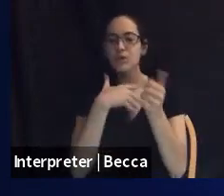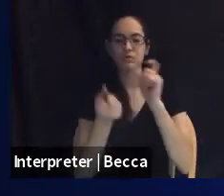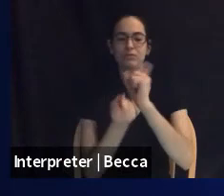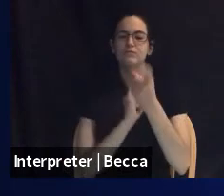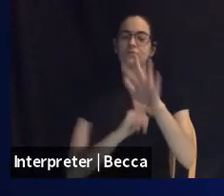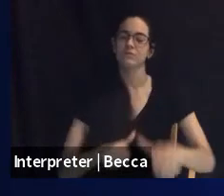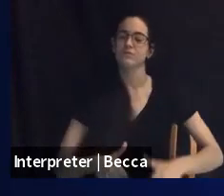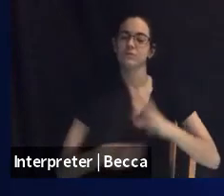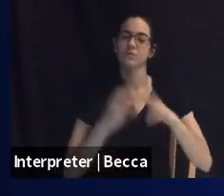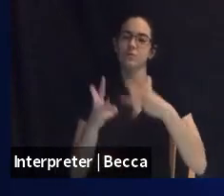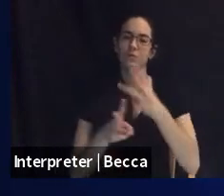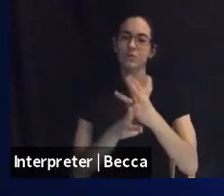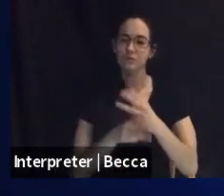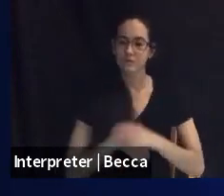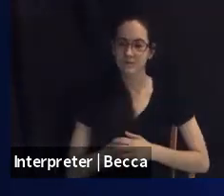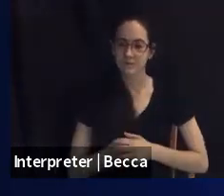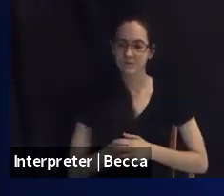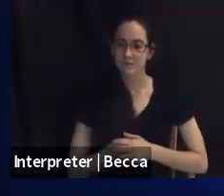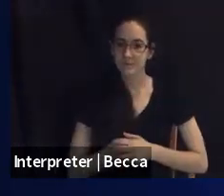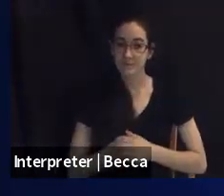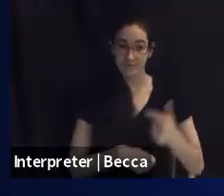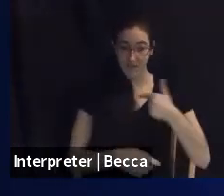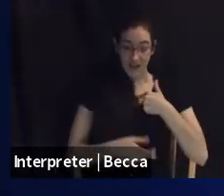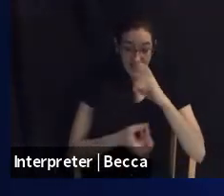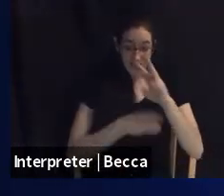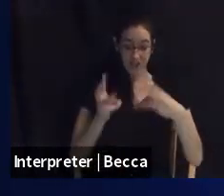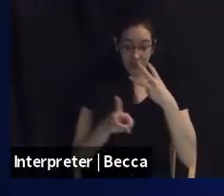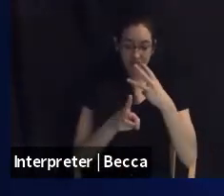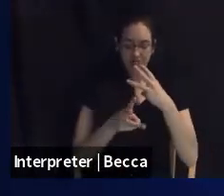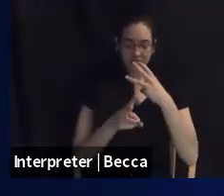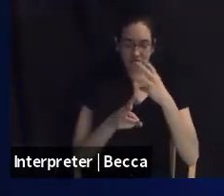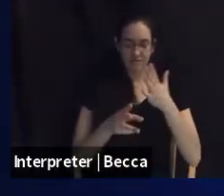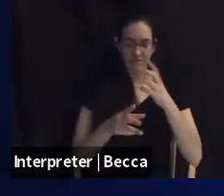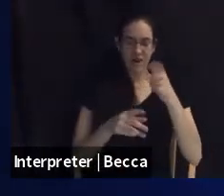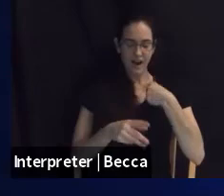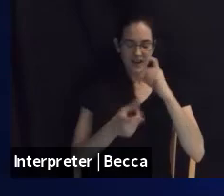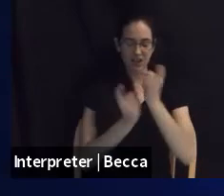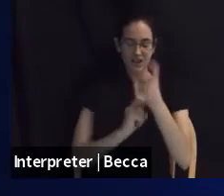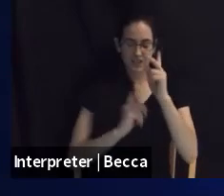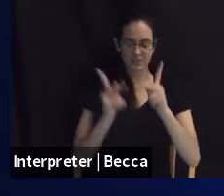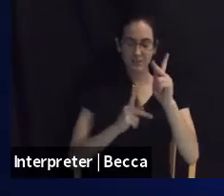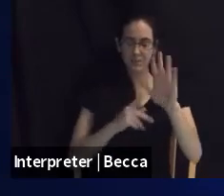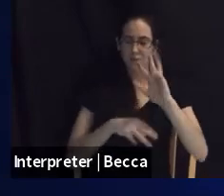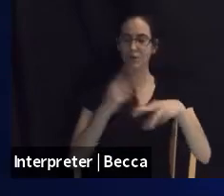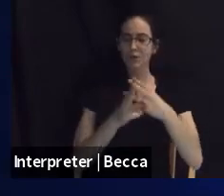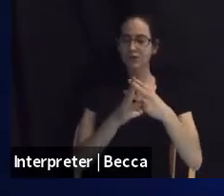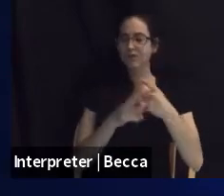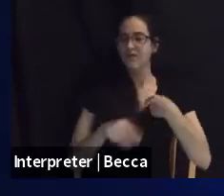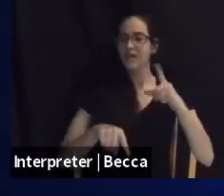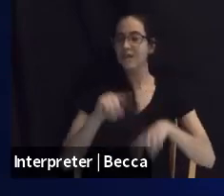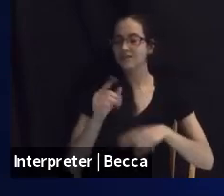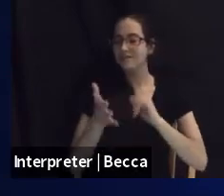world. I can't change the people in your world, but you can. I can't make a meal for people in your